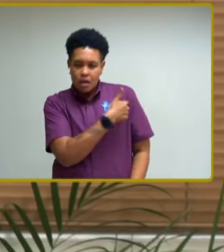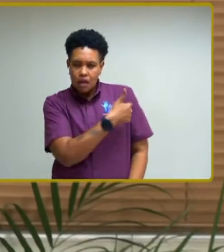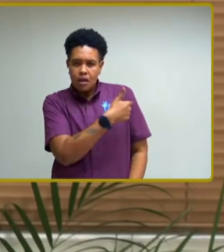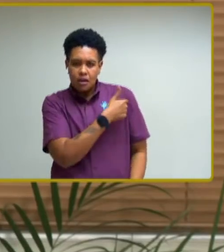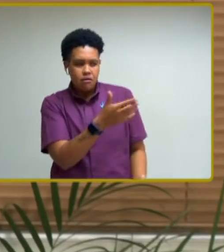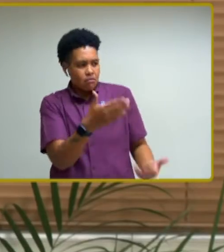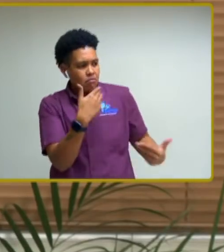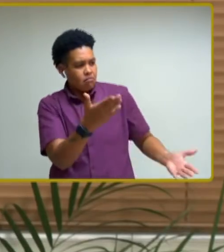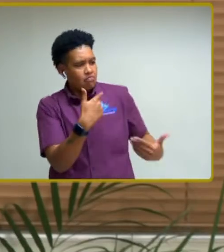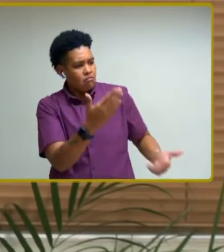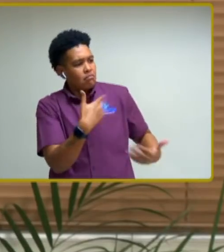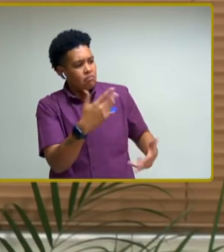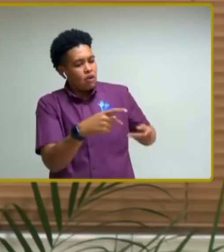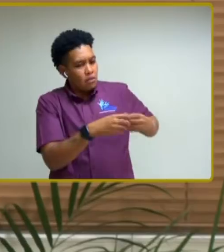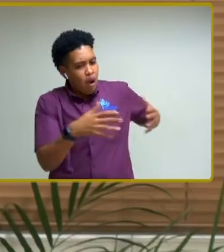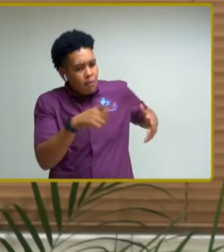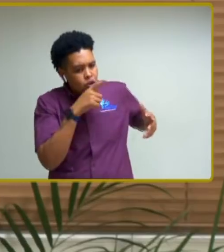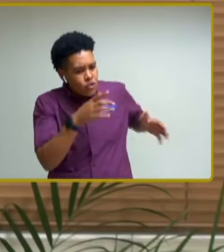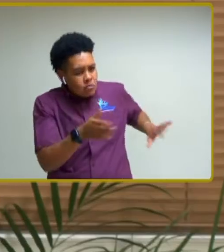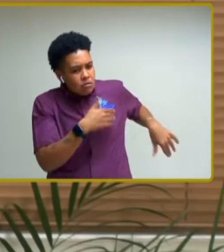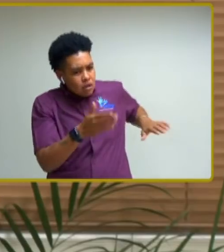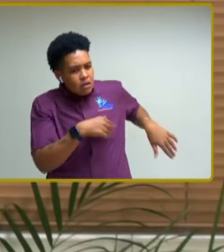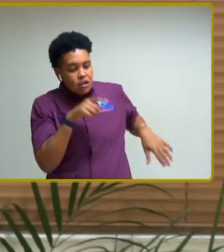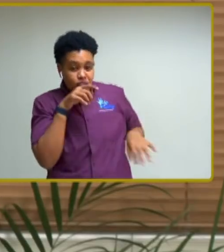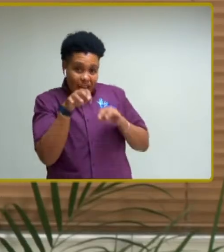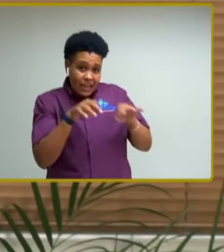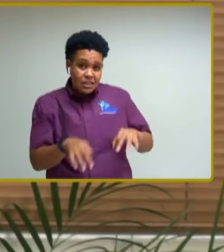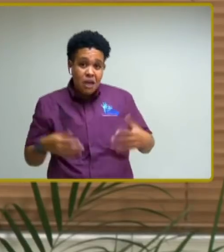the population in groups that have been outlined.